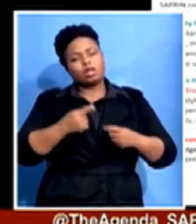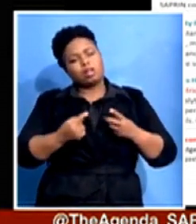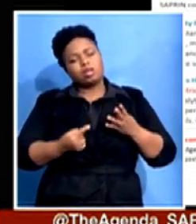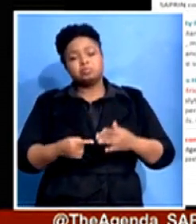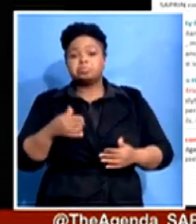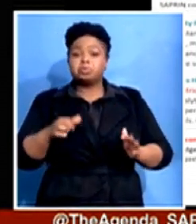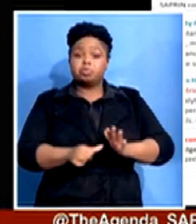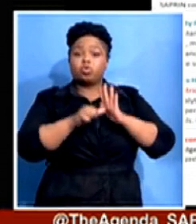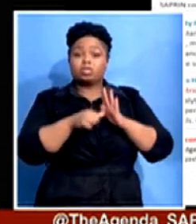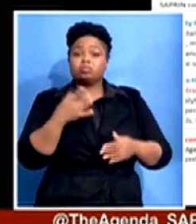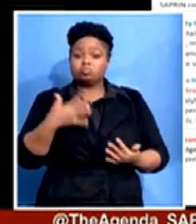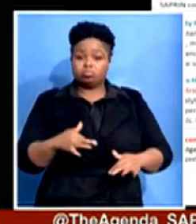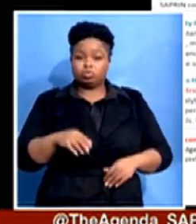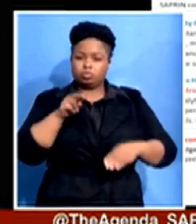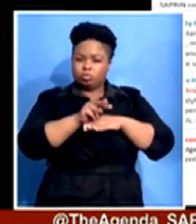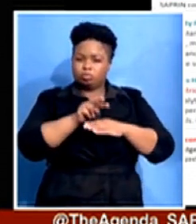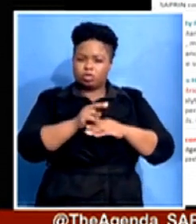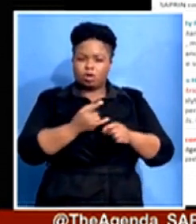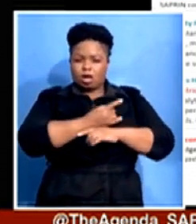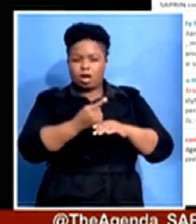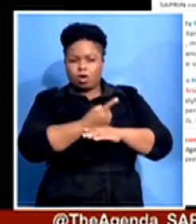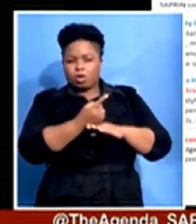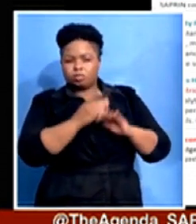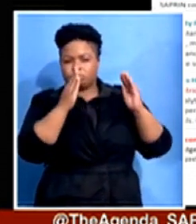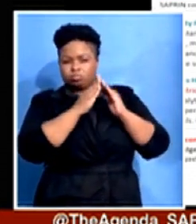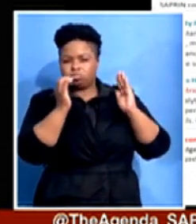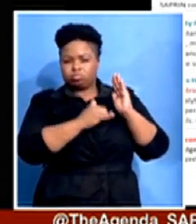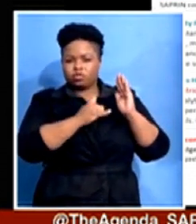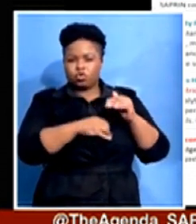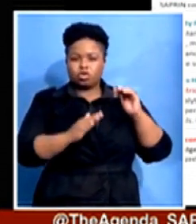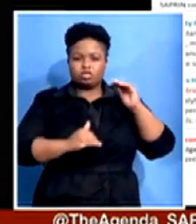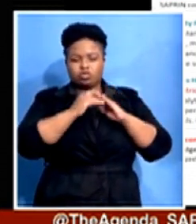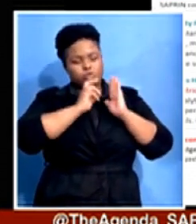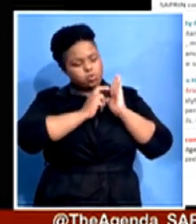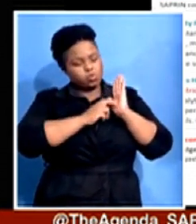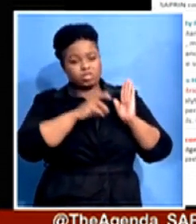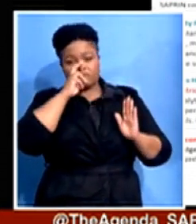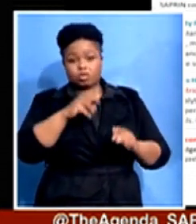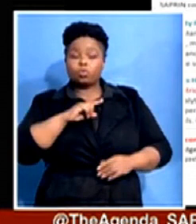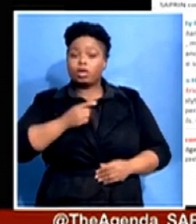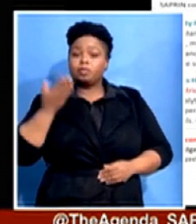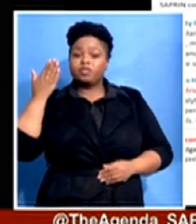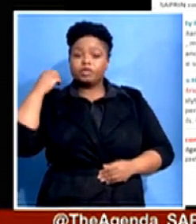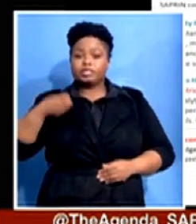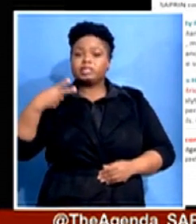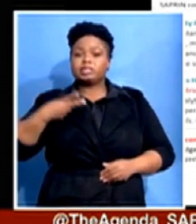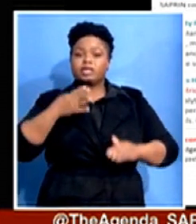and restriction. In fact, during the second wave, this was the studies that were used to find out where